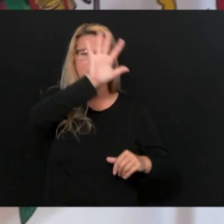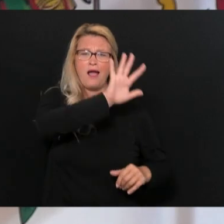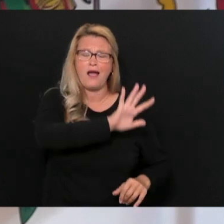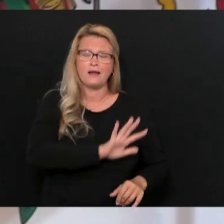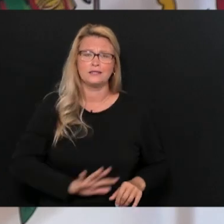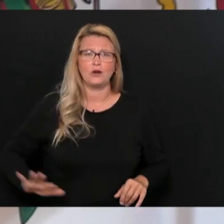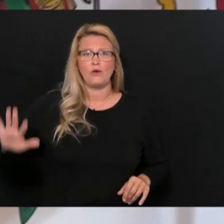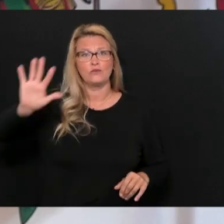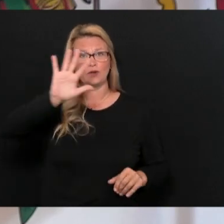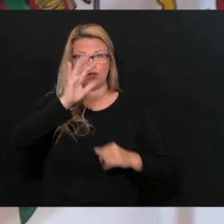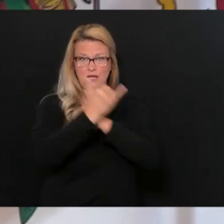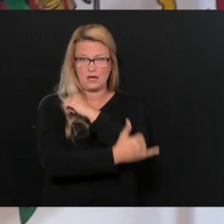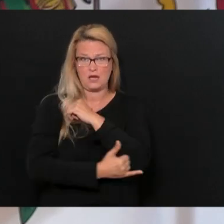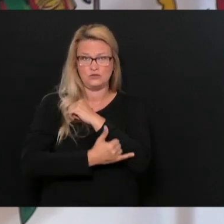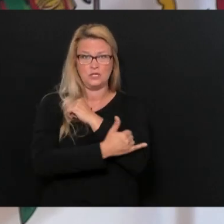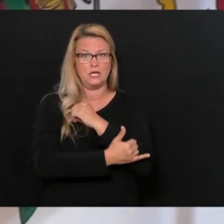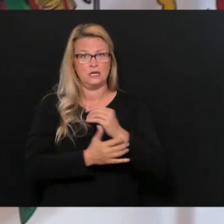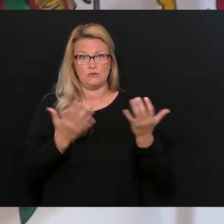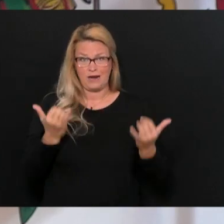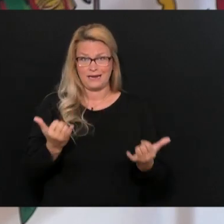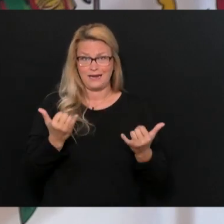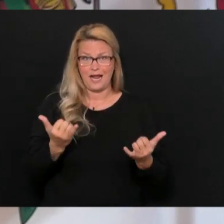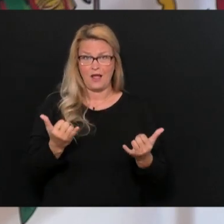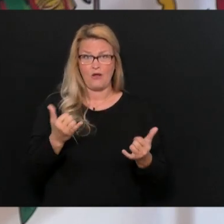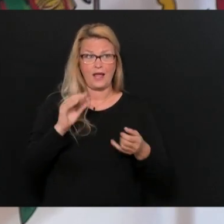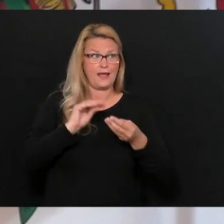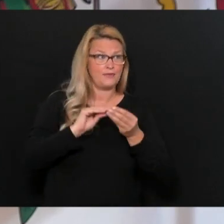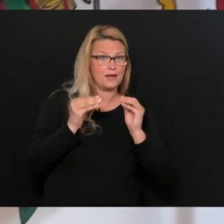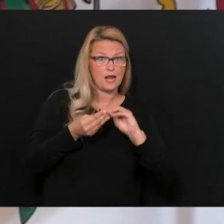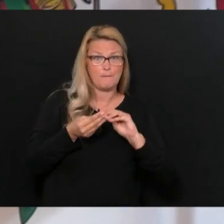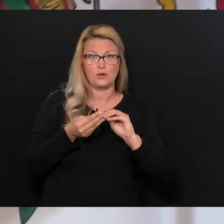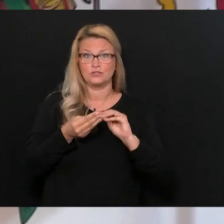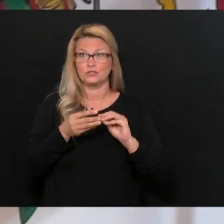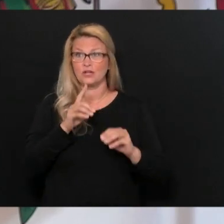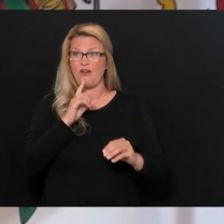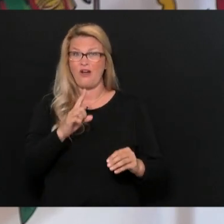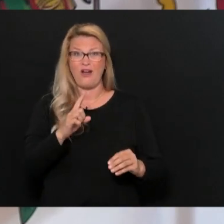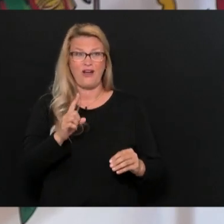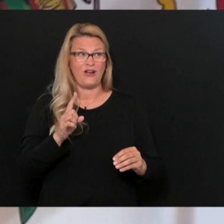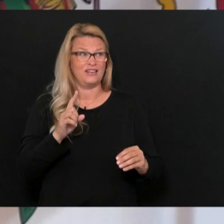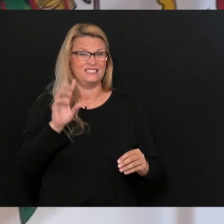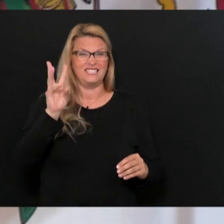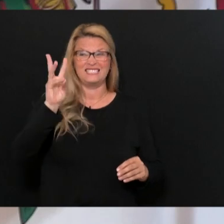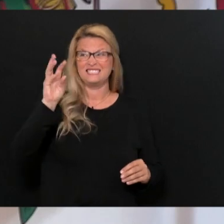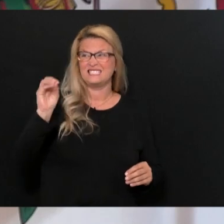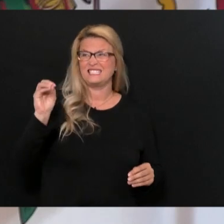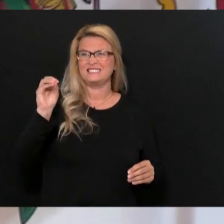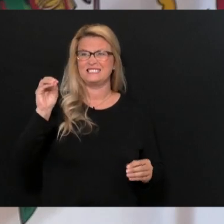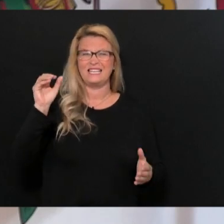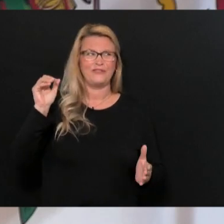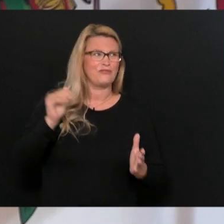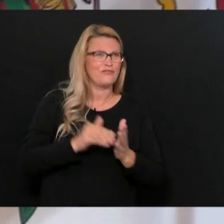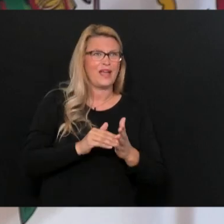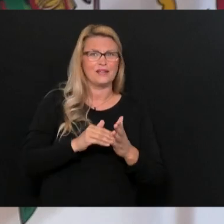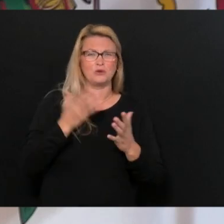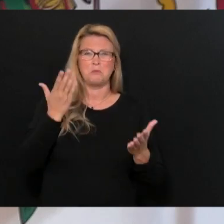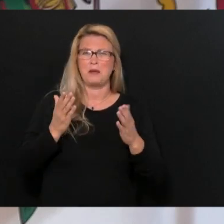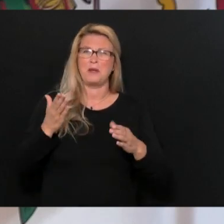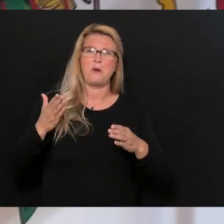and absolutely we are having numbers like almost 60,000, or maybe even in